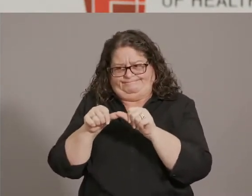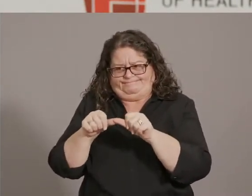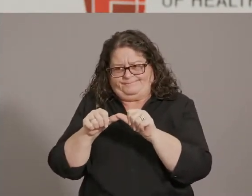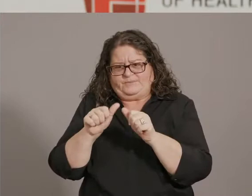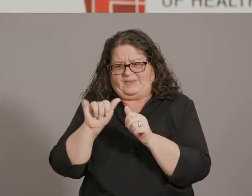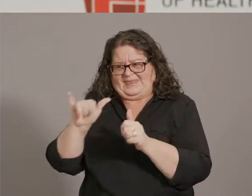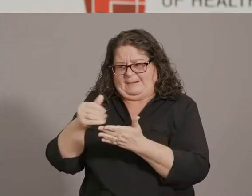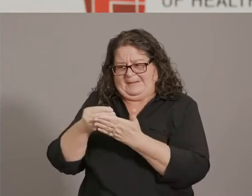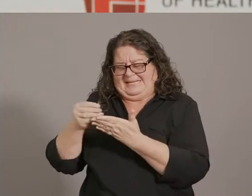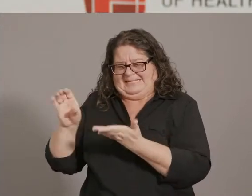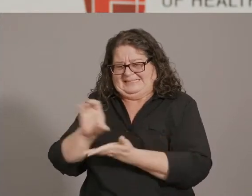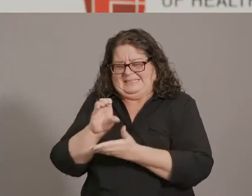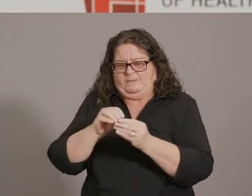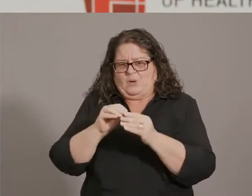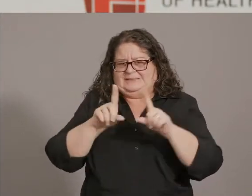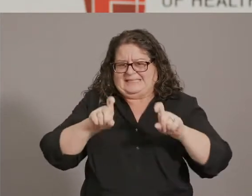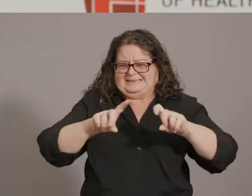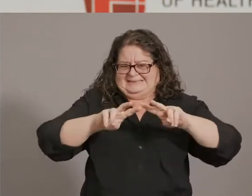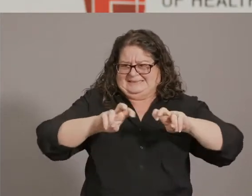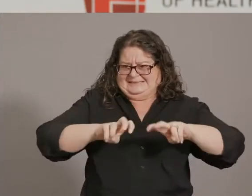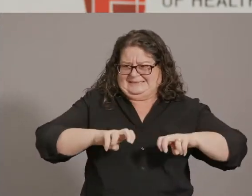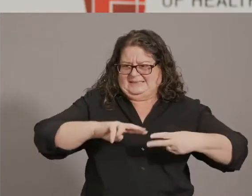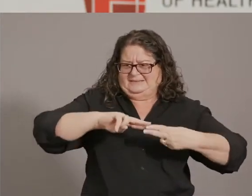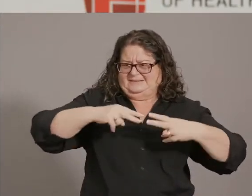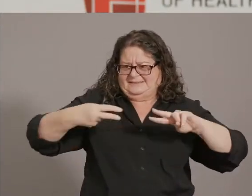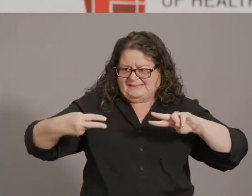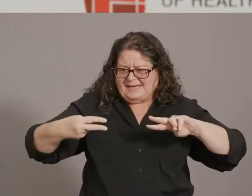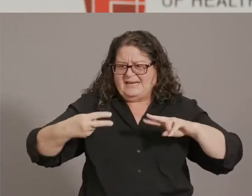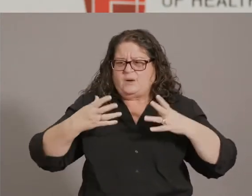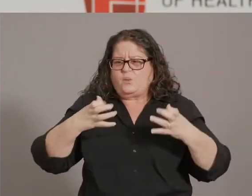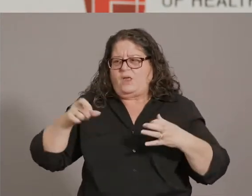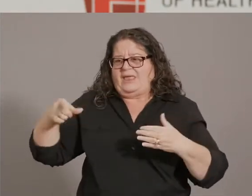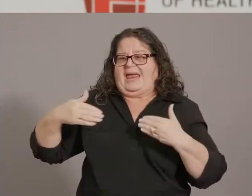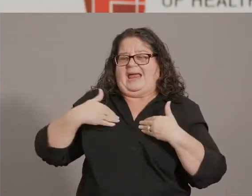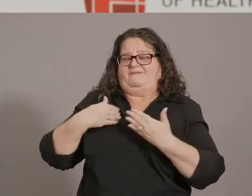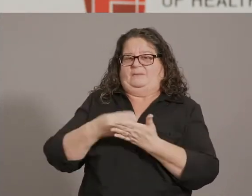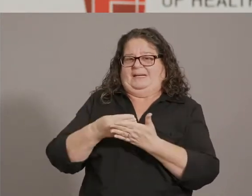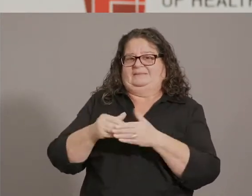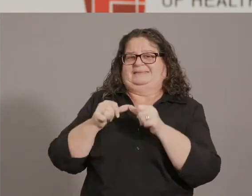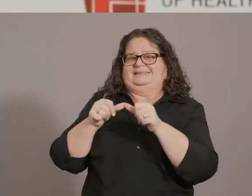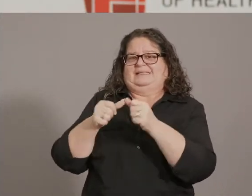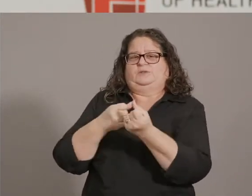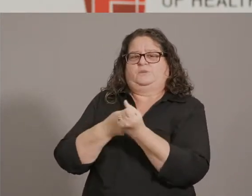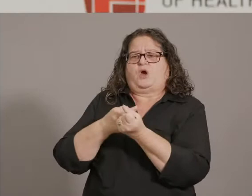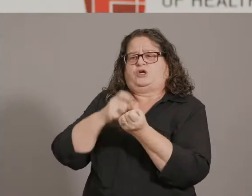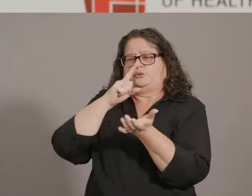immediately so that they've got that sustainable money, but there will be continuing money in the future.